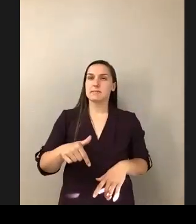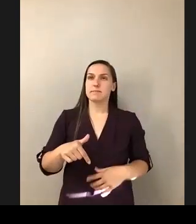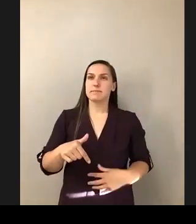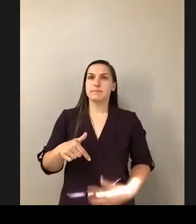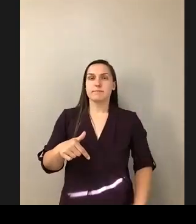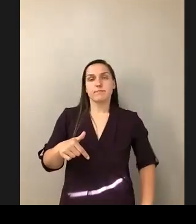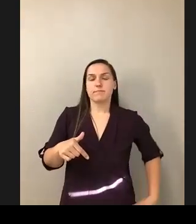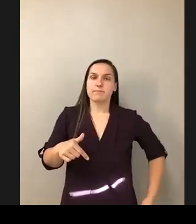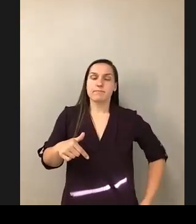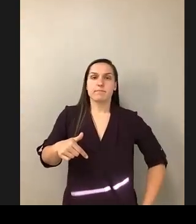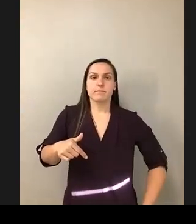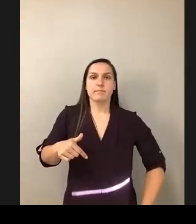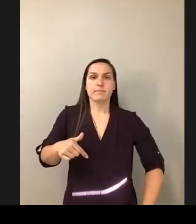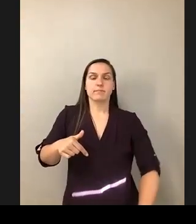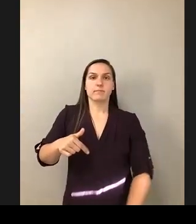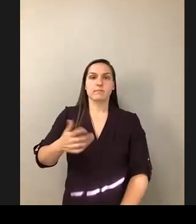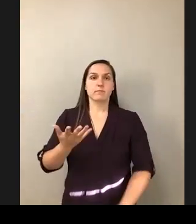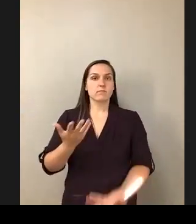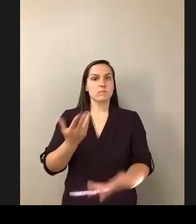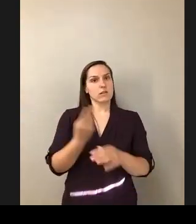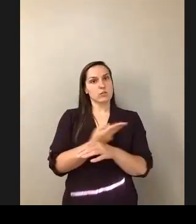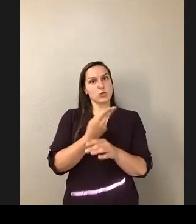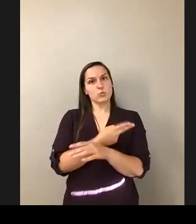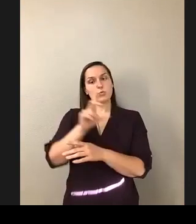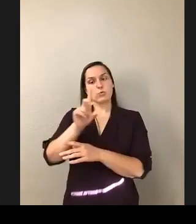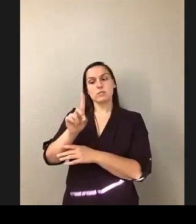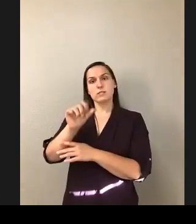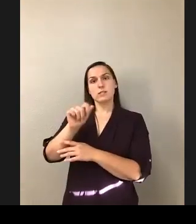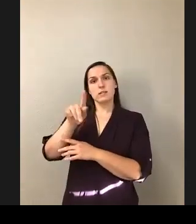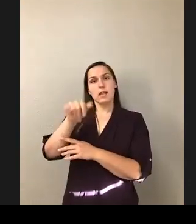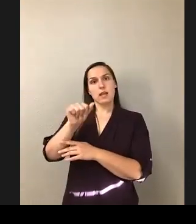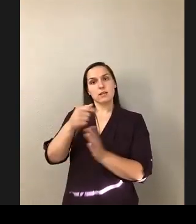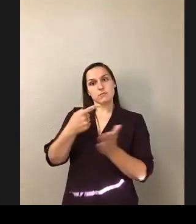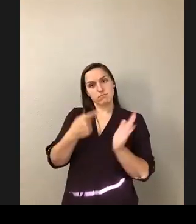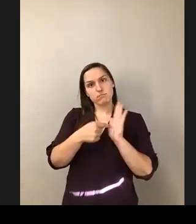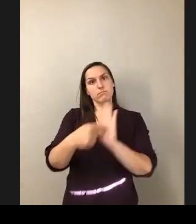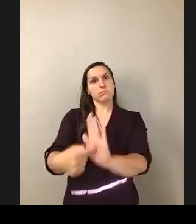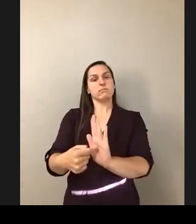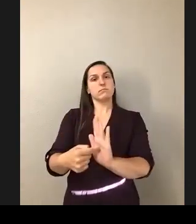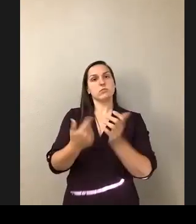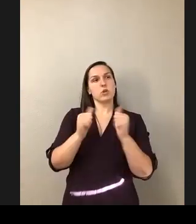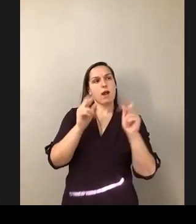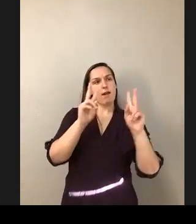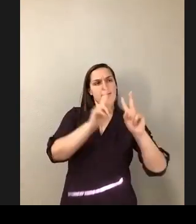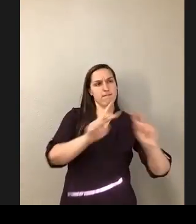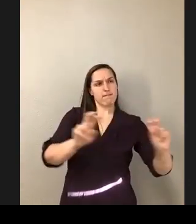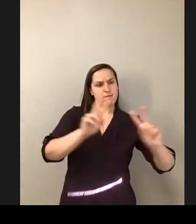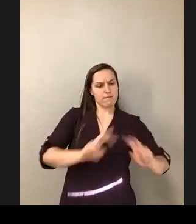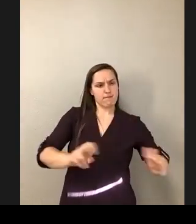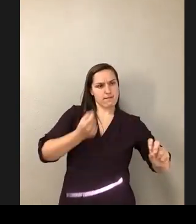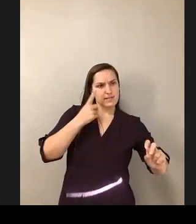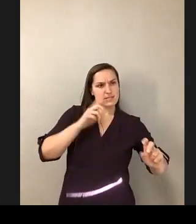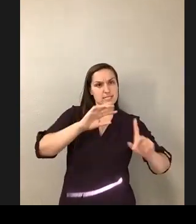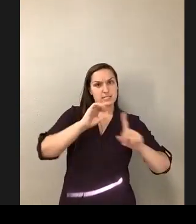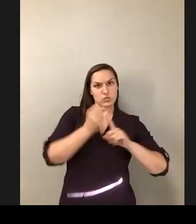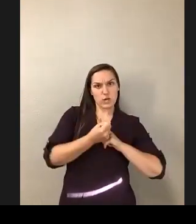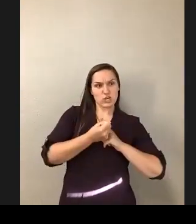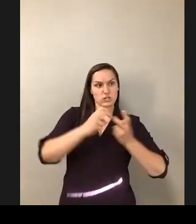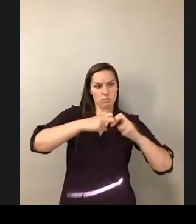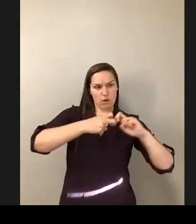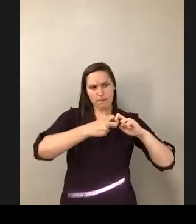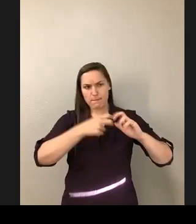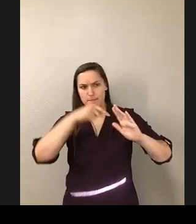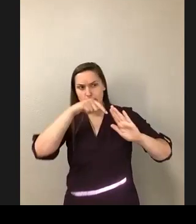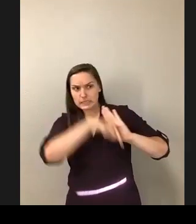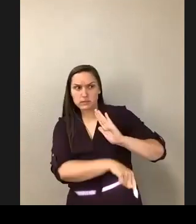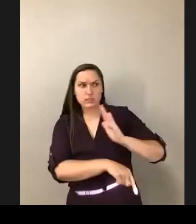want to, use some data to also get an understanding of what the scope of this problem might be. Try to